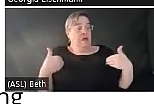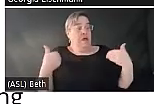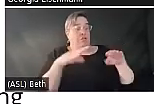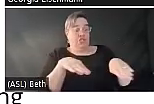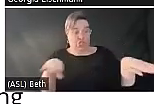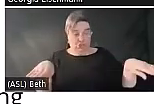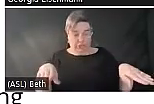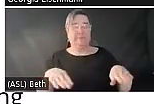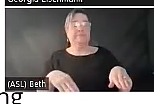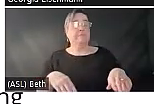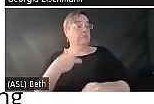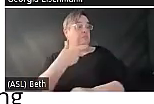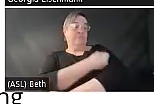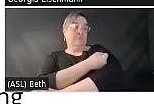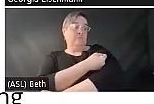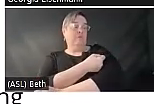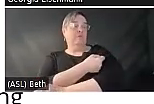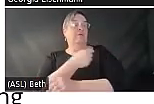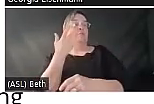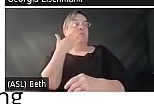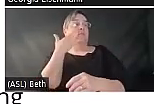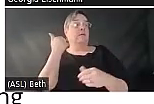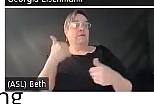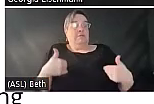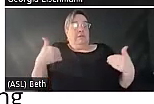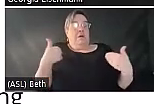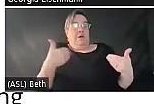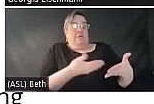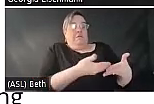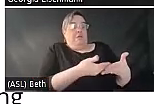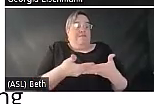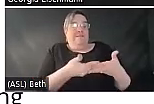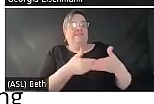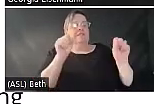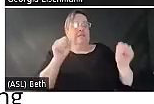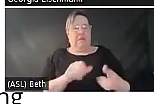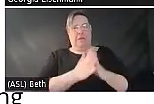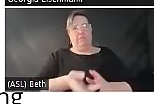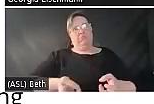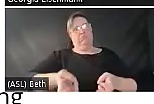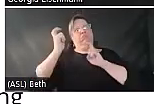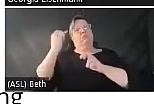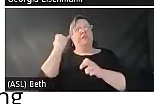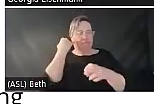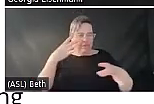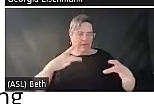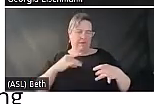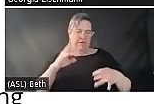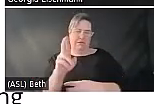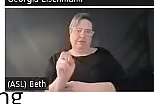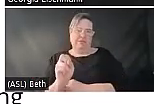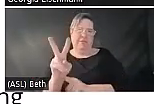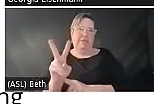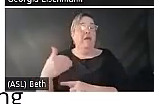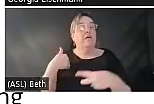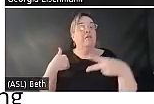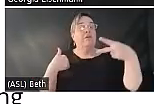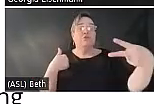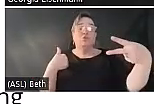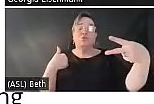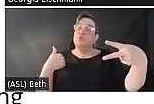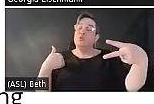severe RSV disease in these kids as well. The CDC recommends there are two options for protecting infants and